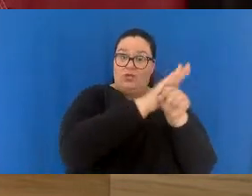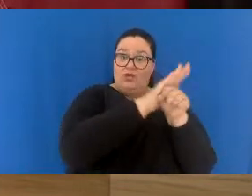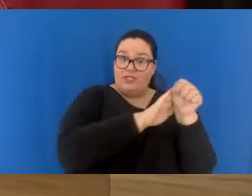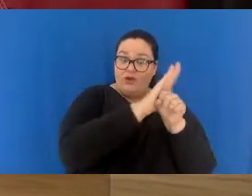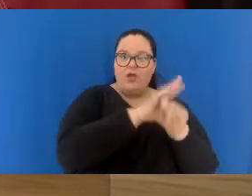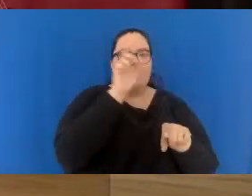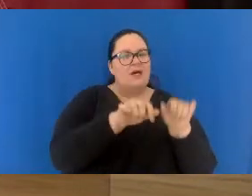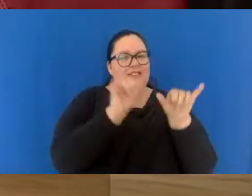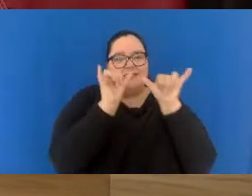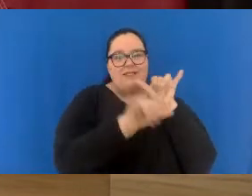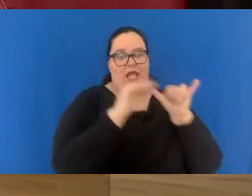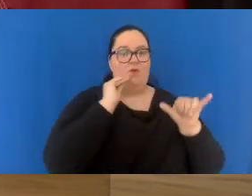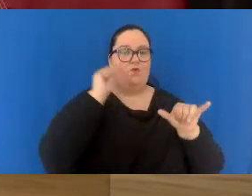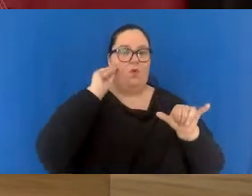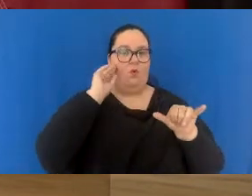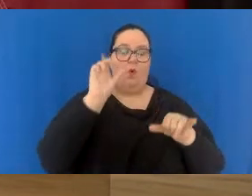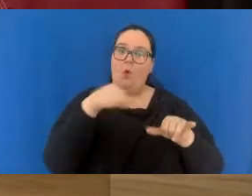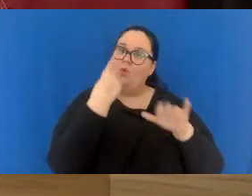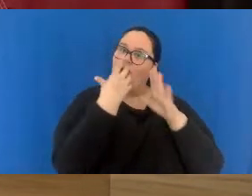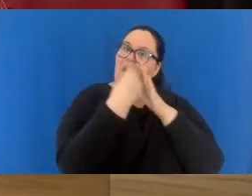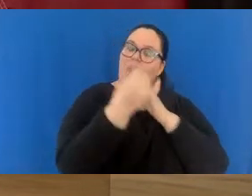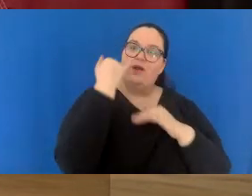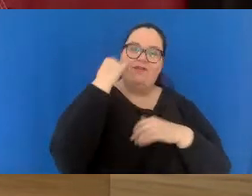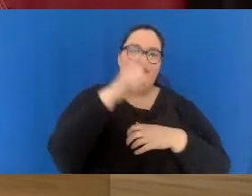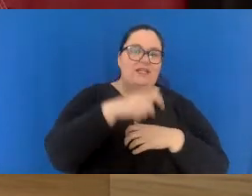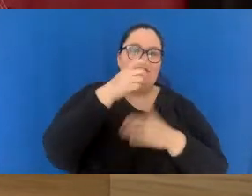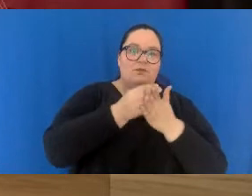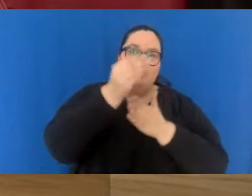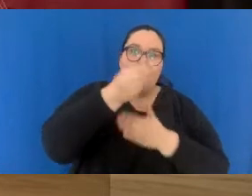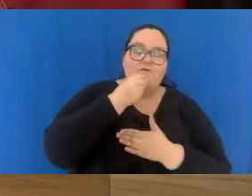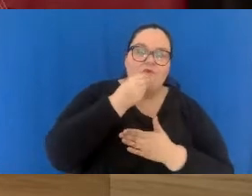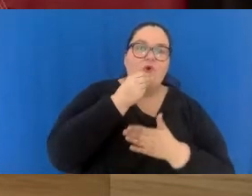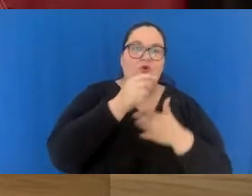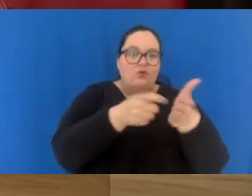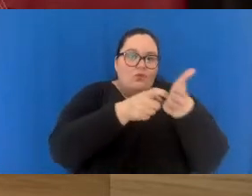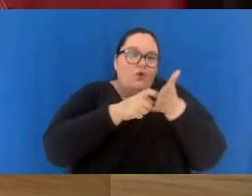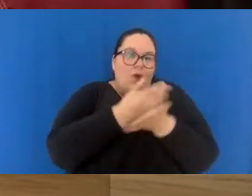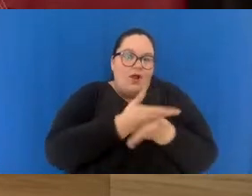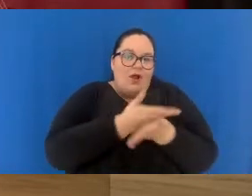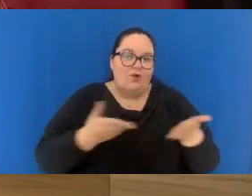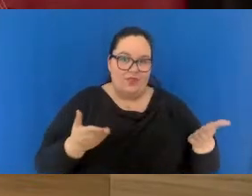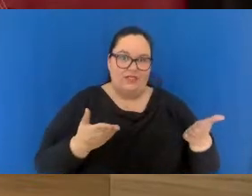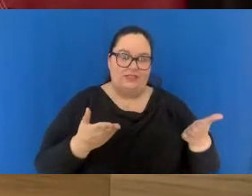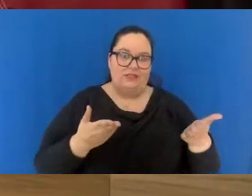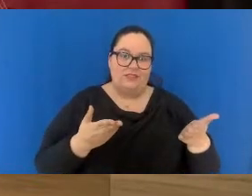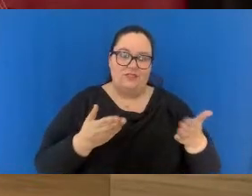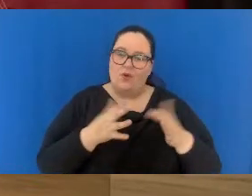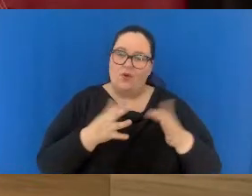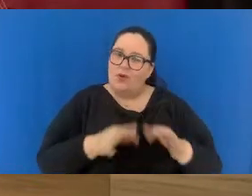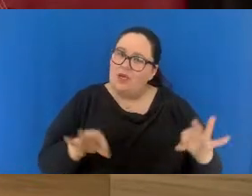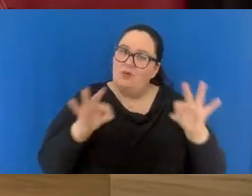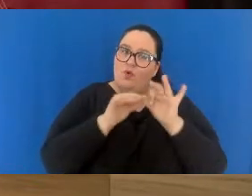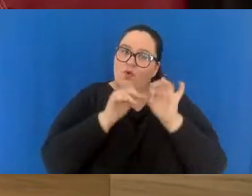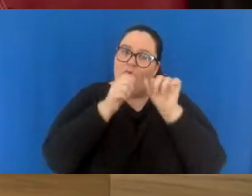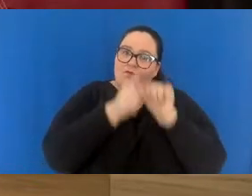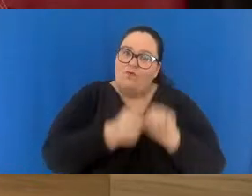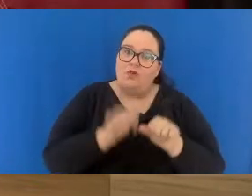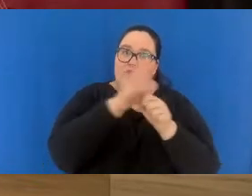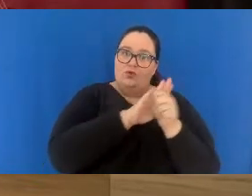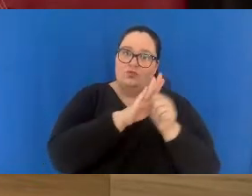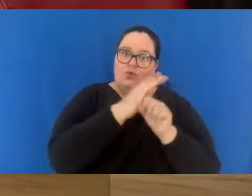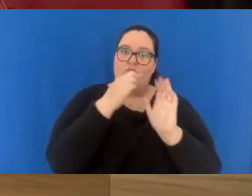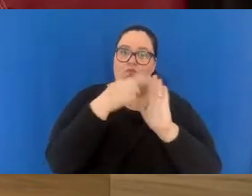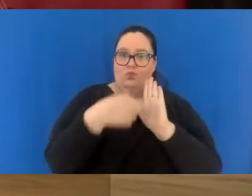cabinet qu'Edmundston. Today, we recommend that the Edmundston area be in complete confinement starting from tonight. The